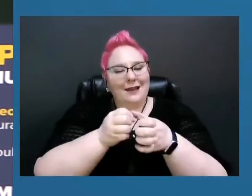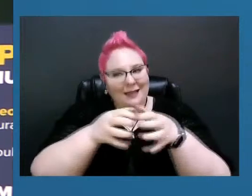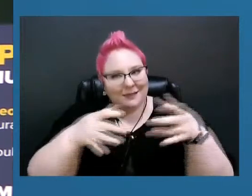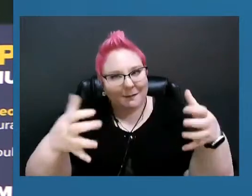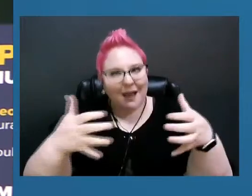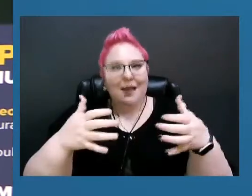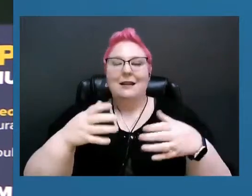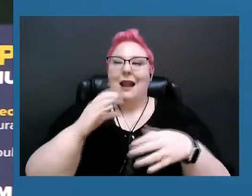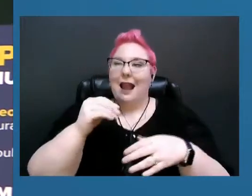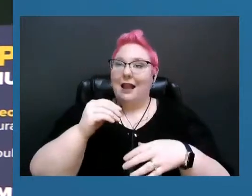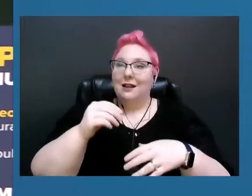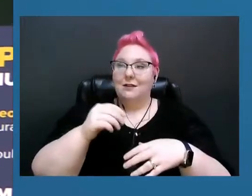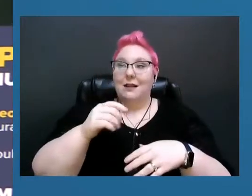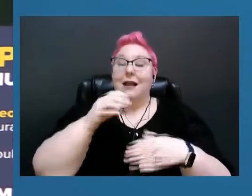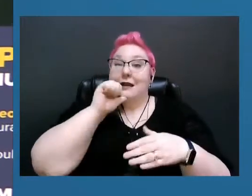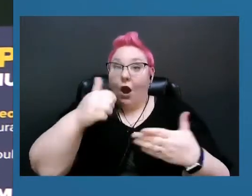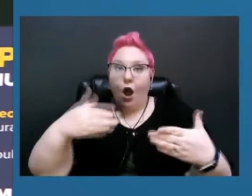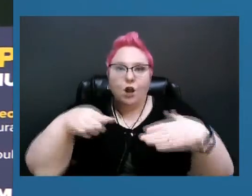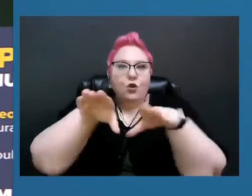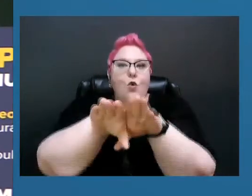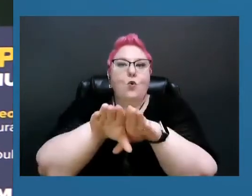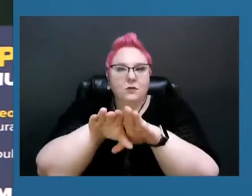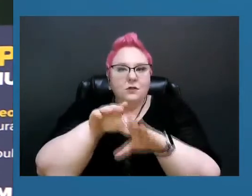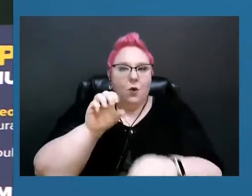closure of some obstetrical services in the regions.